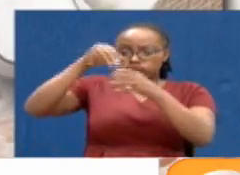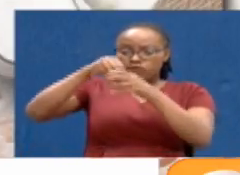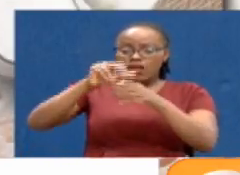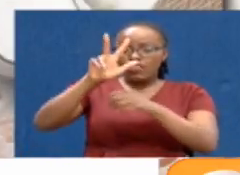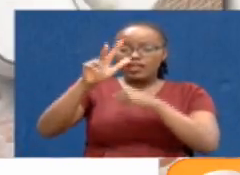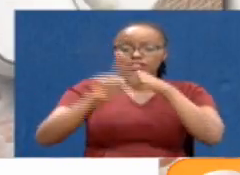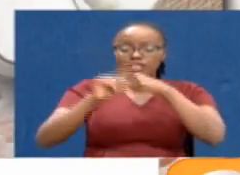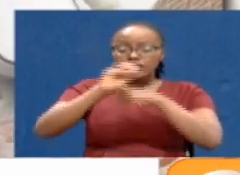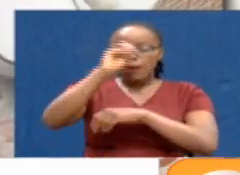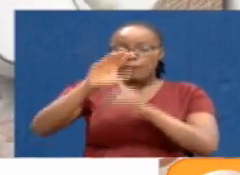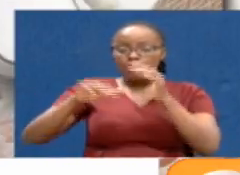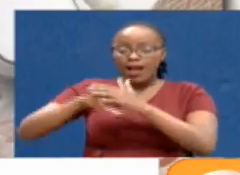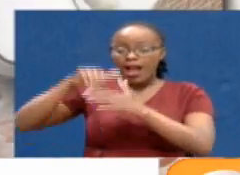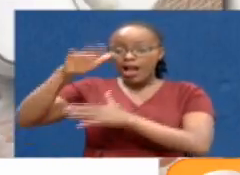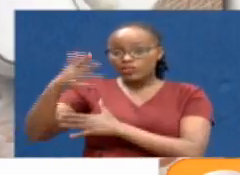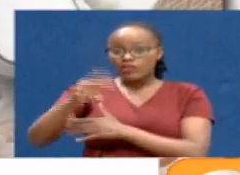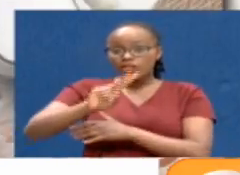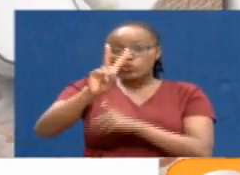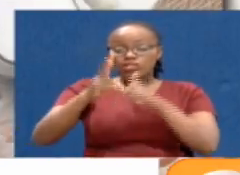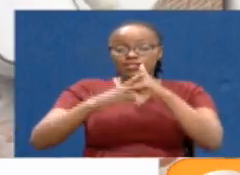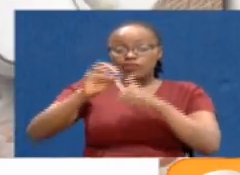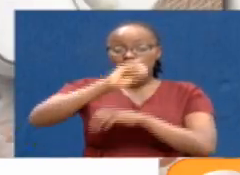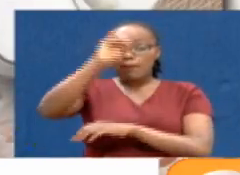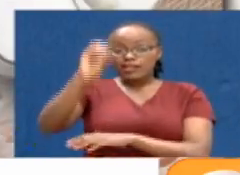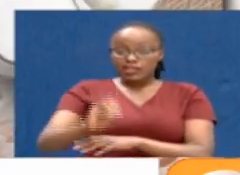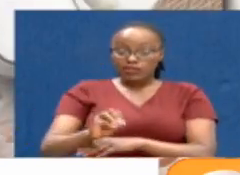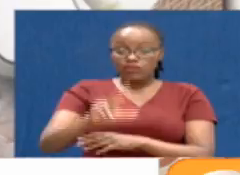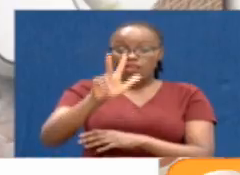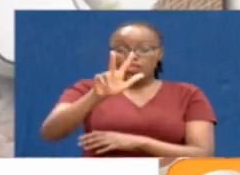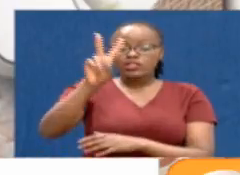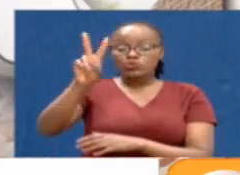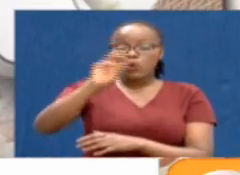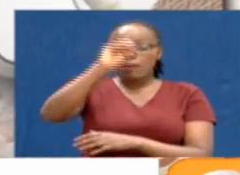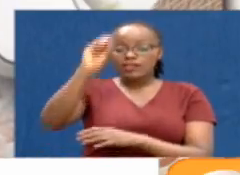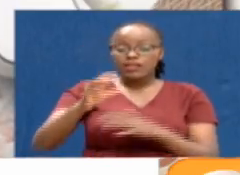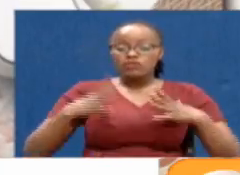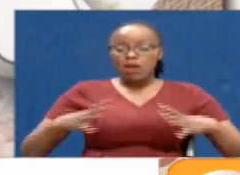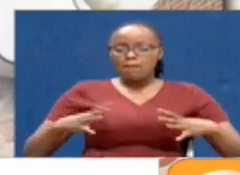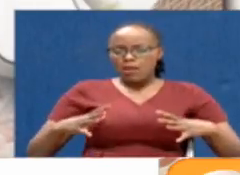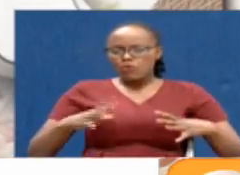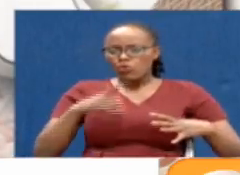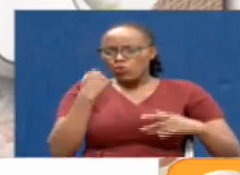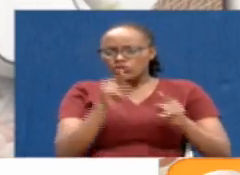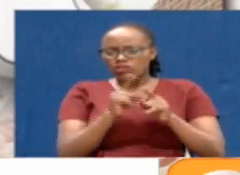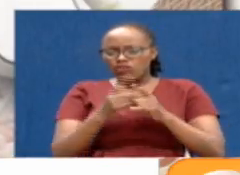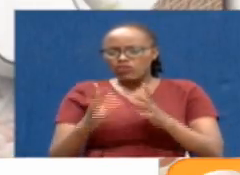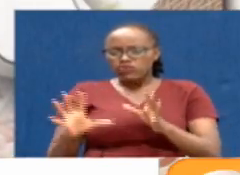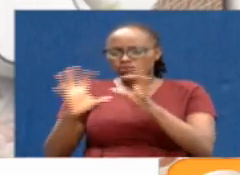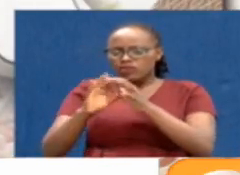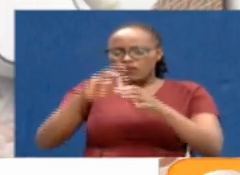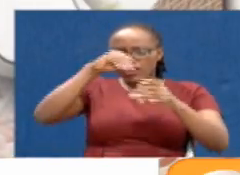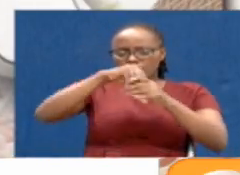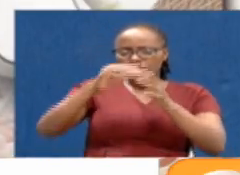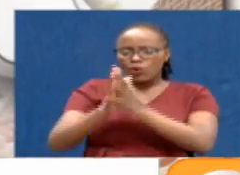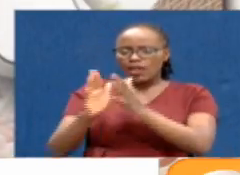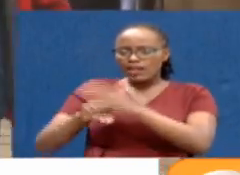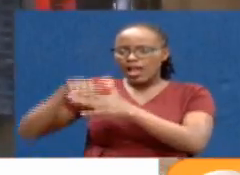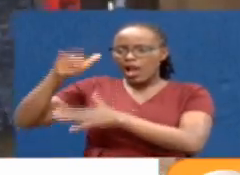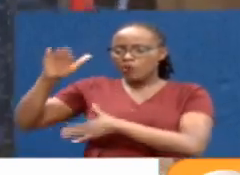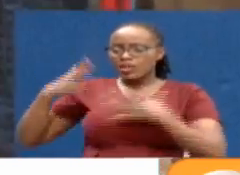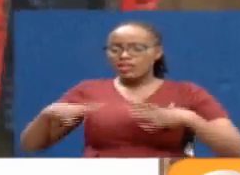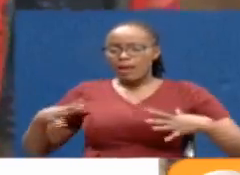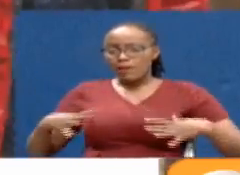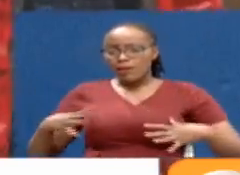36%, external perpetrators at 27%, while 32% of those were due to collusions between internal and external